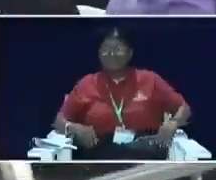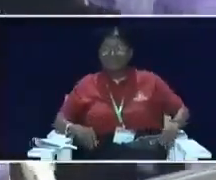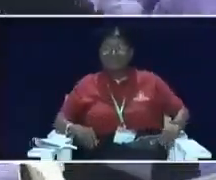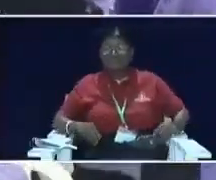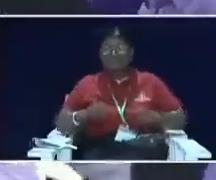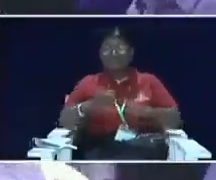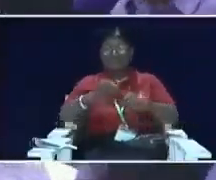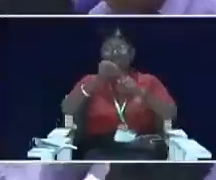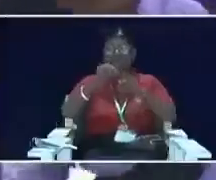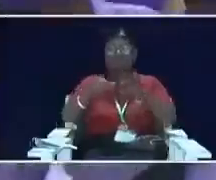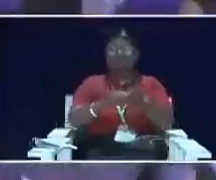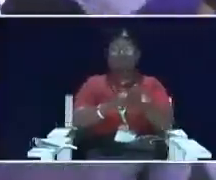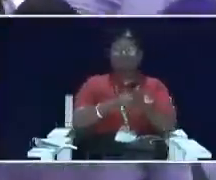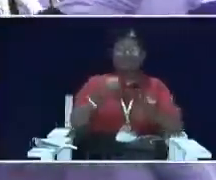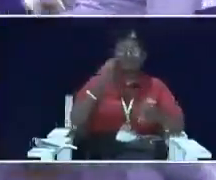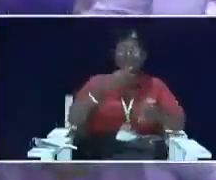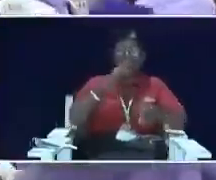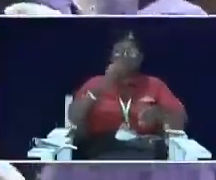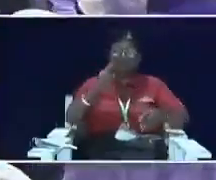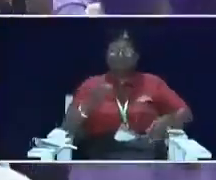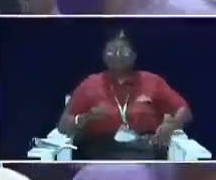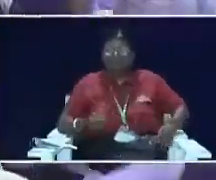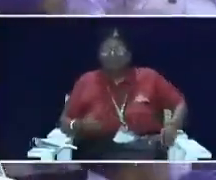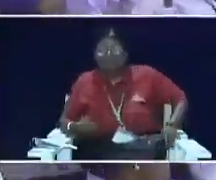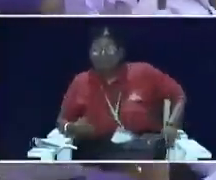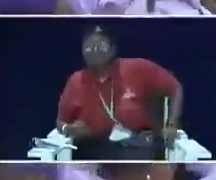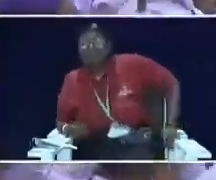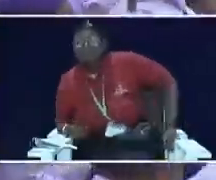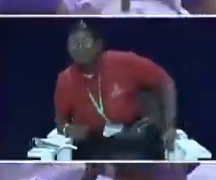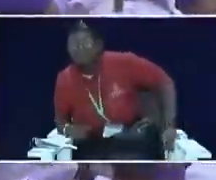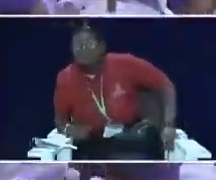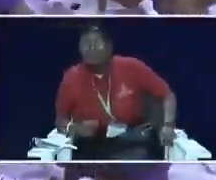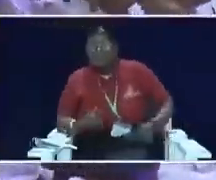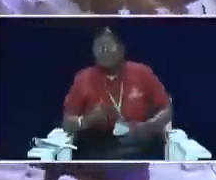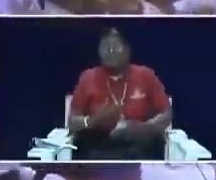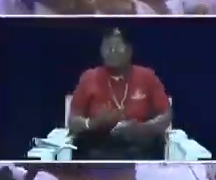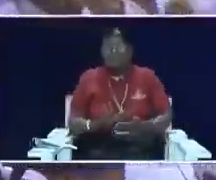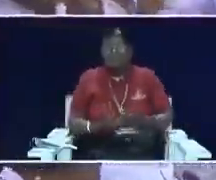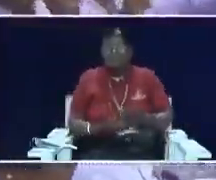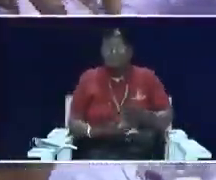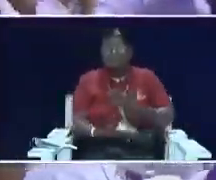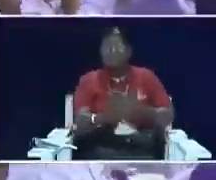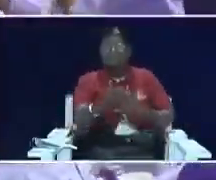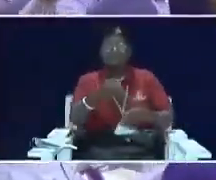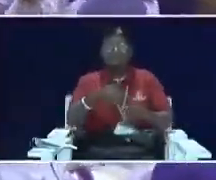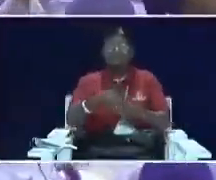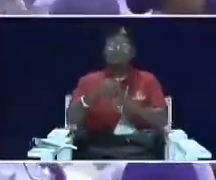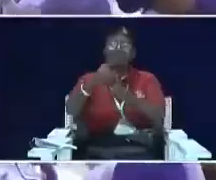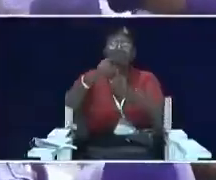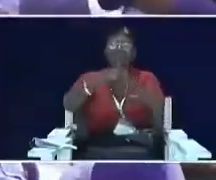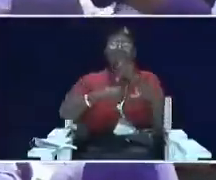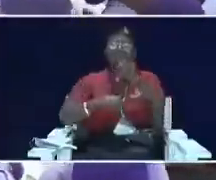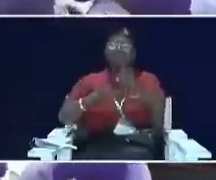Except those who are born in the month of February.